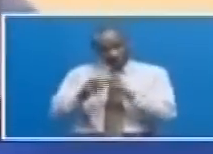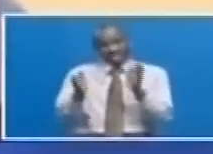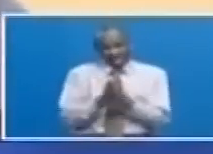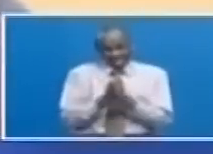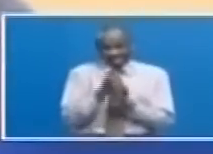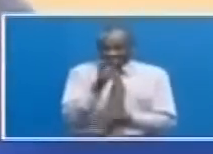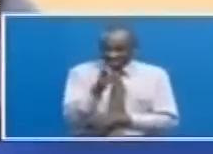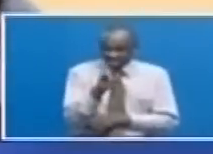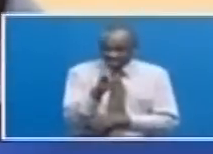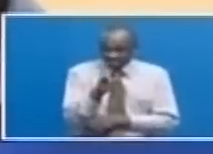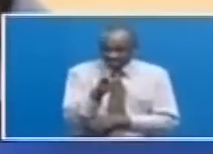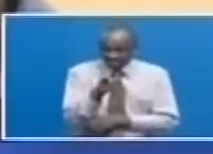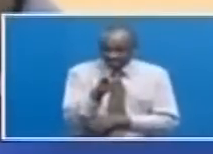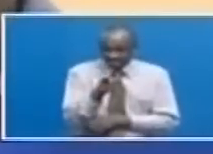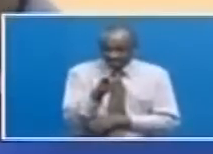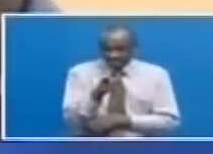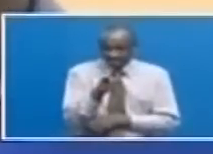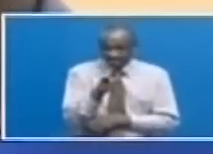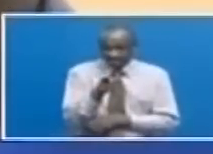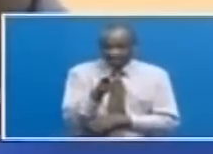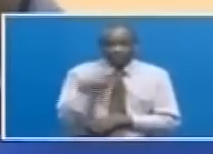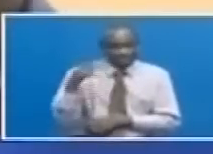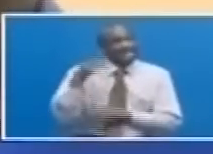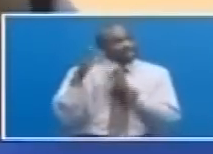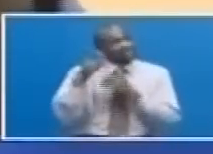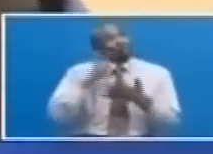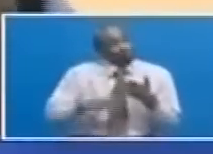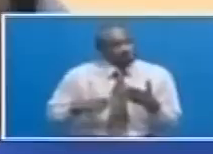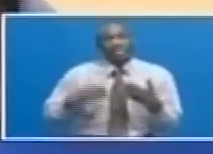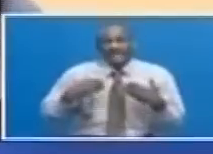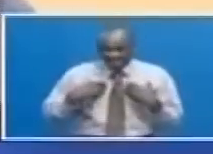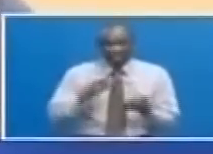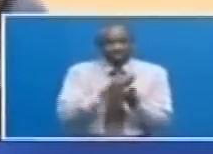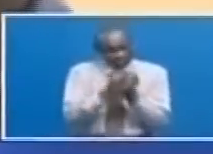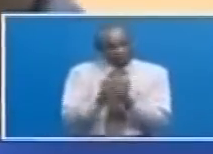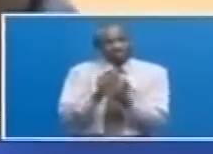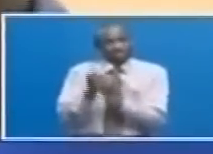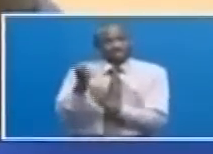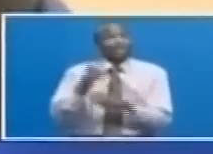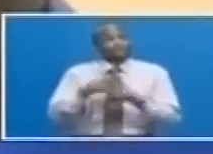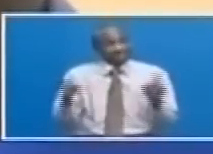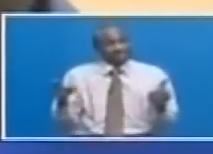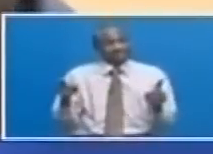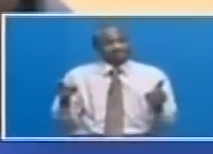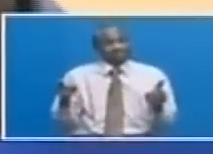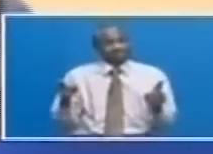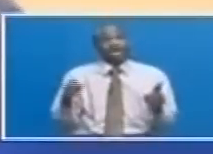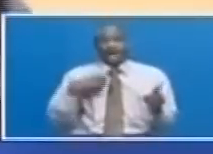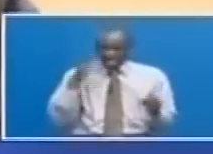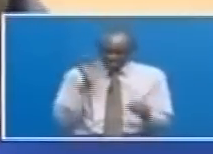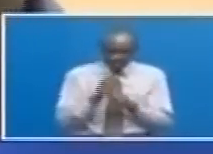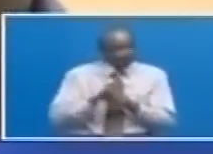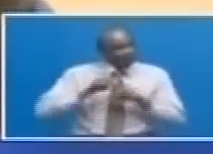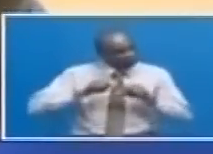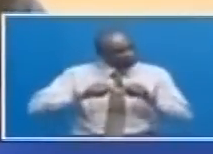year. It is no mean feat. So we expect to have those changes up and down, but it won't be drastic. There's a lot of continuity